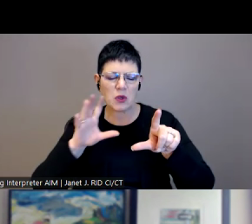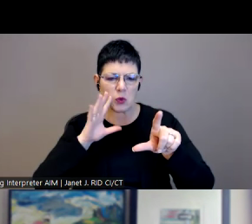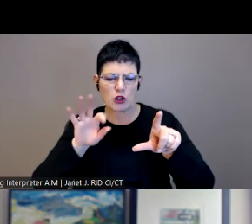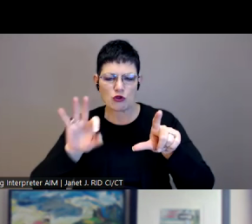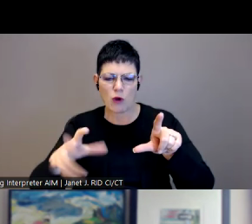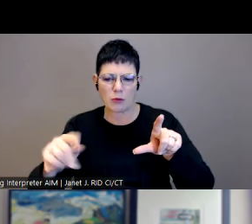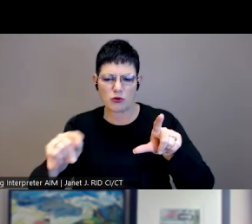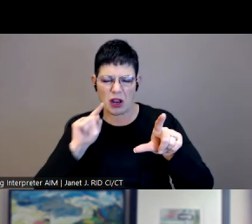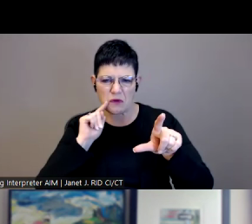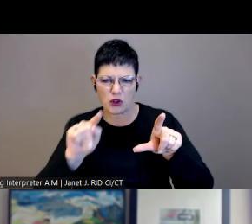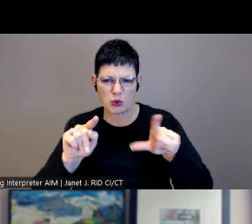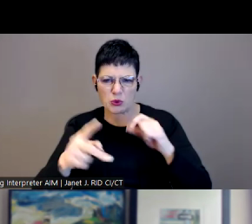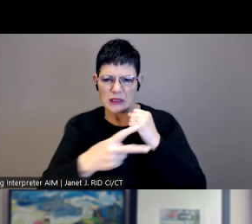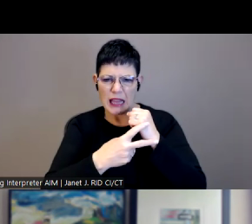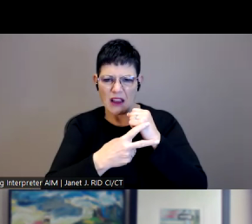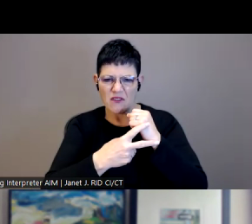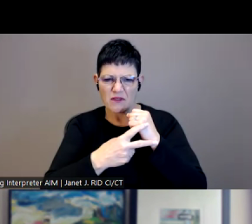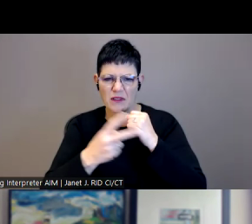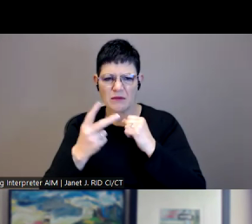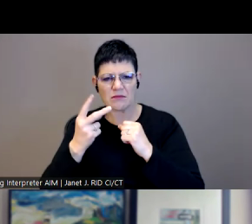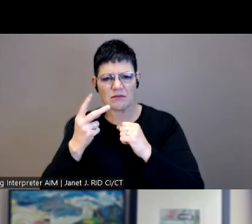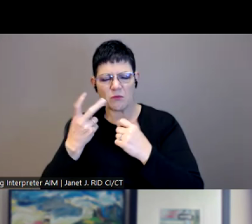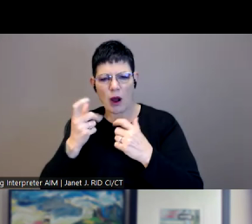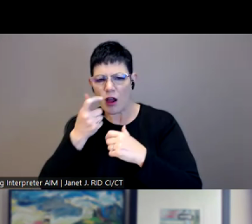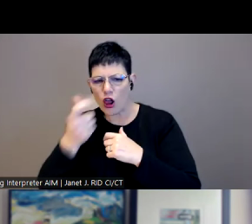you as well.